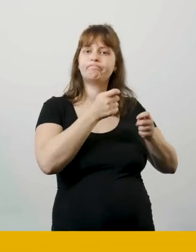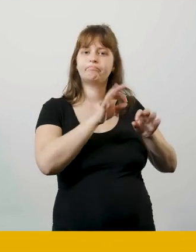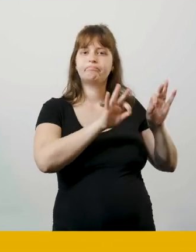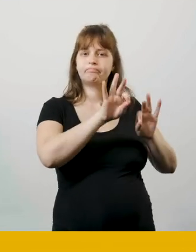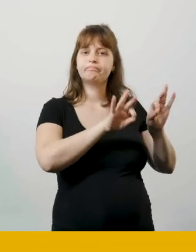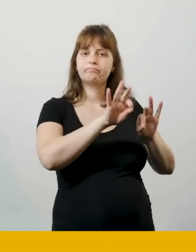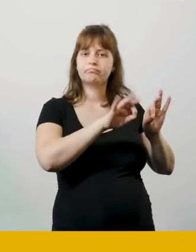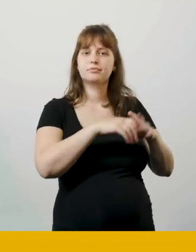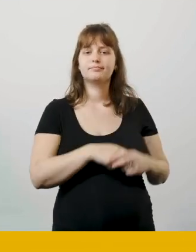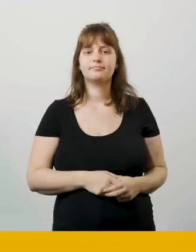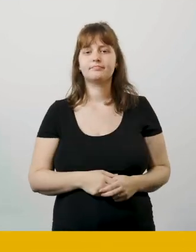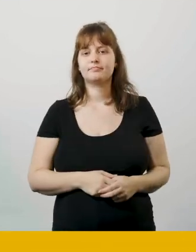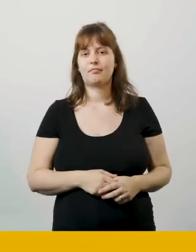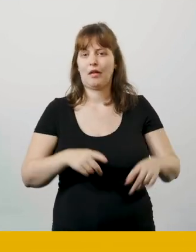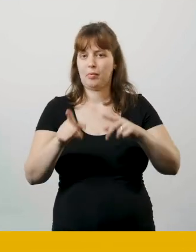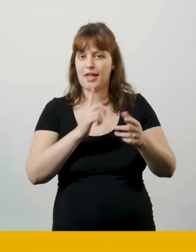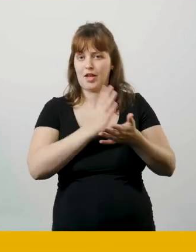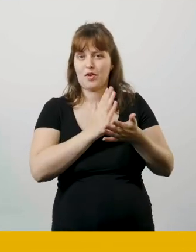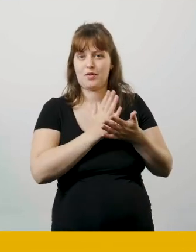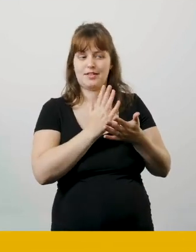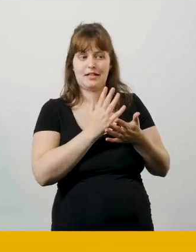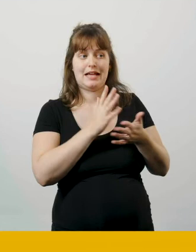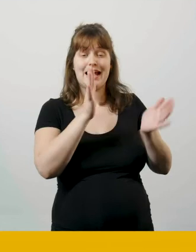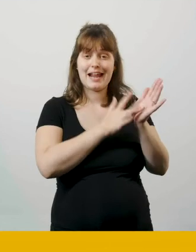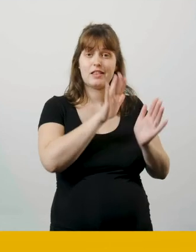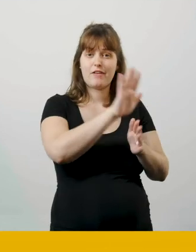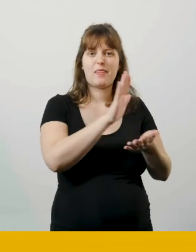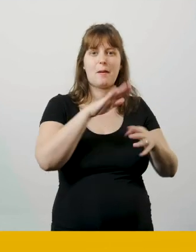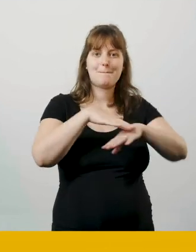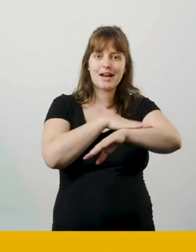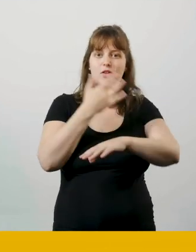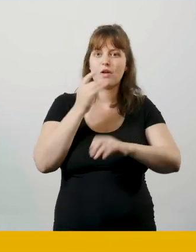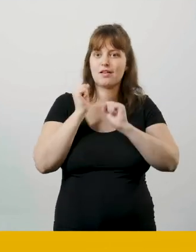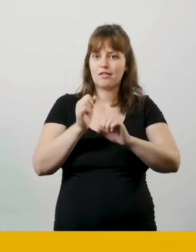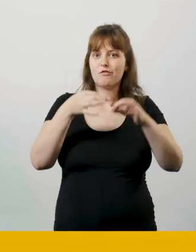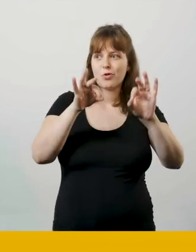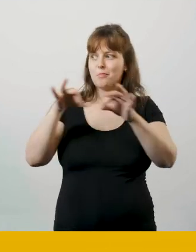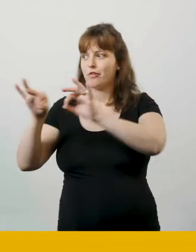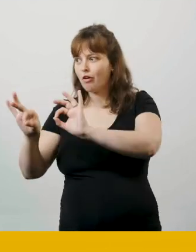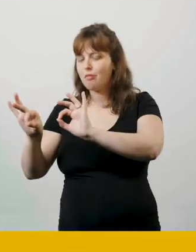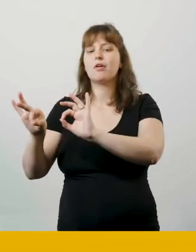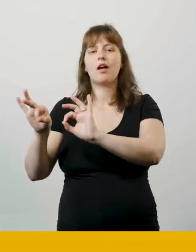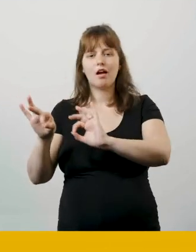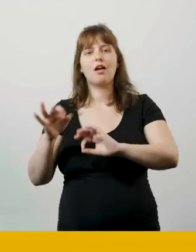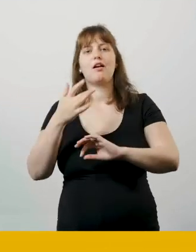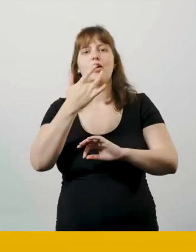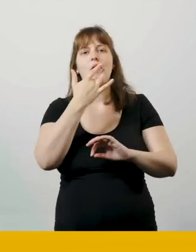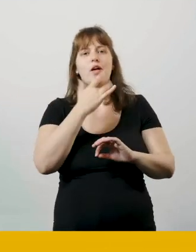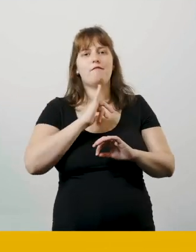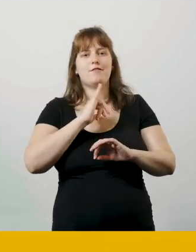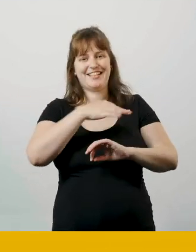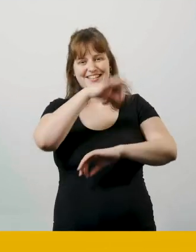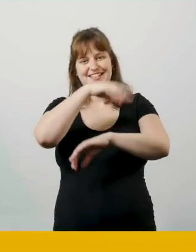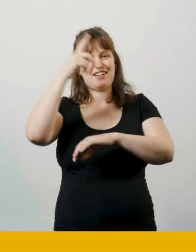They basically asked for market reasons to have a design for all machine,